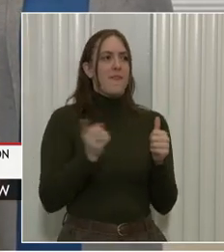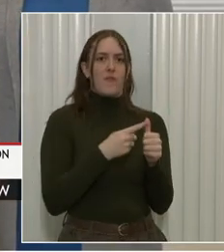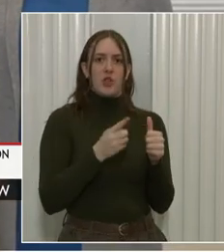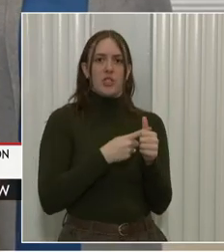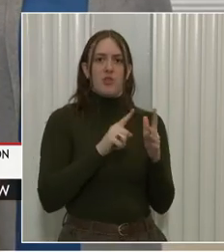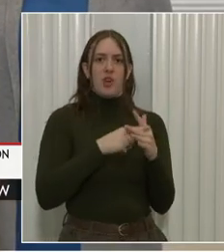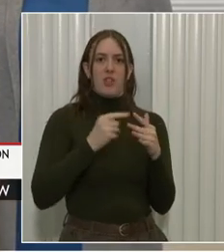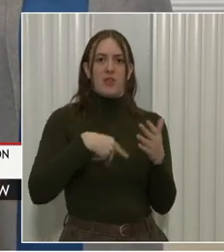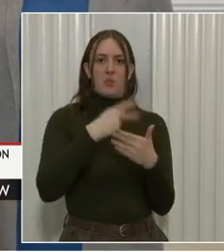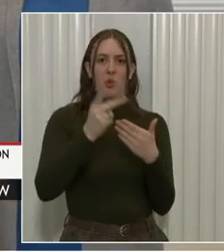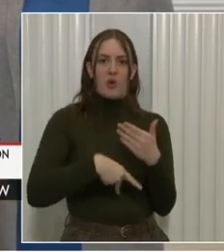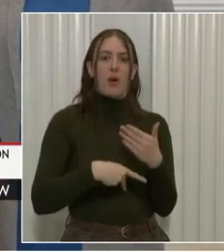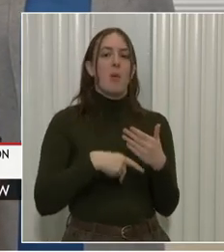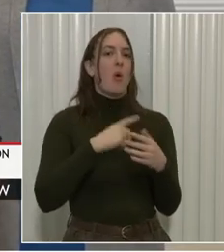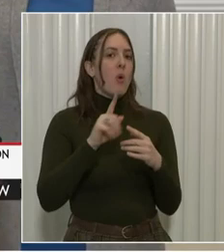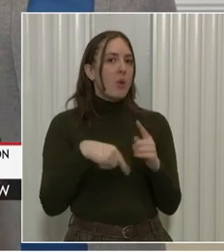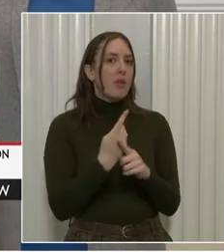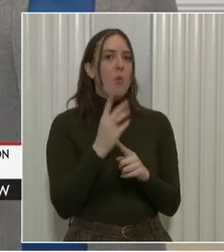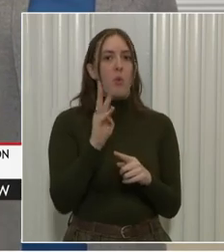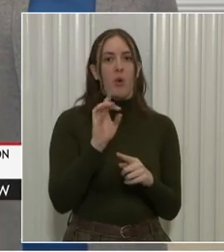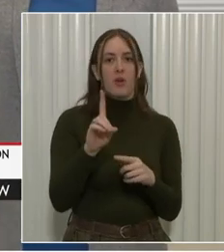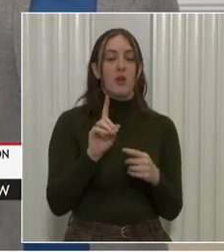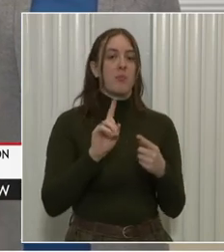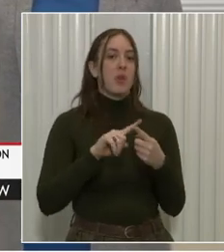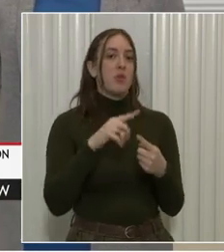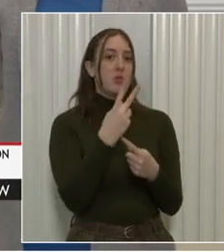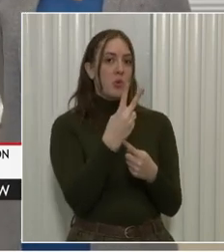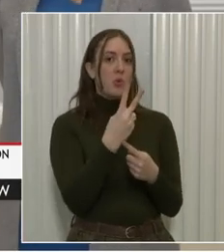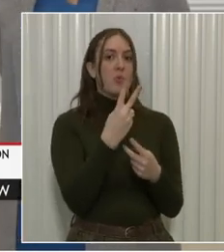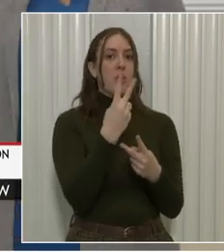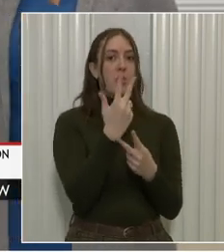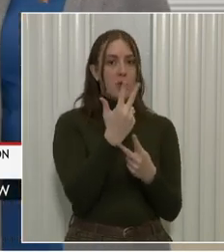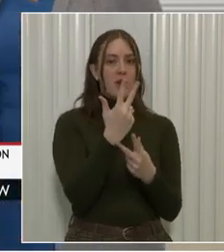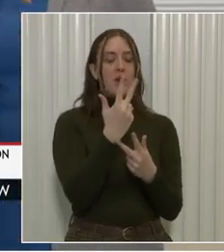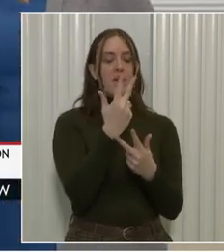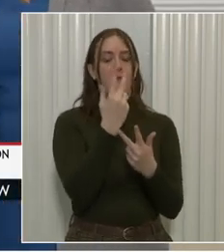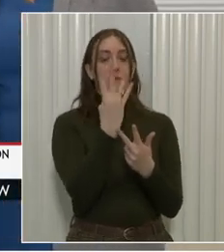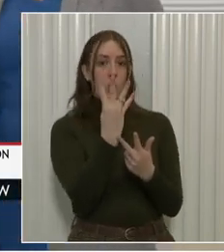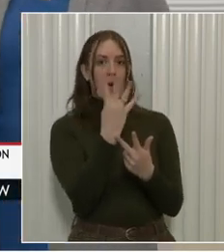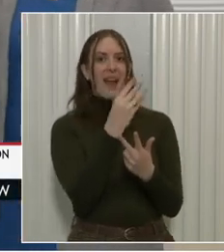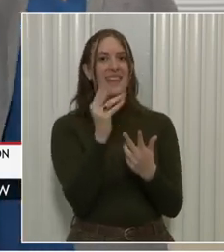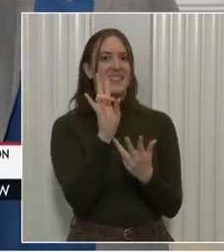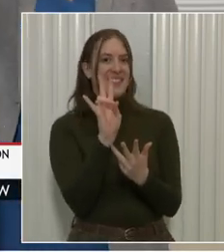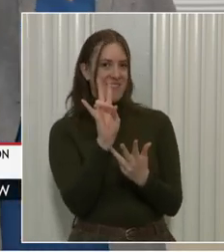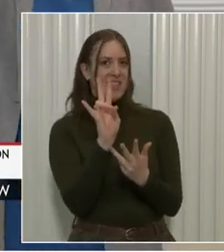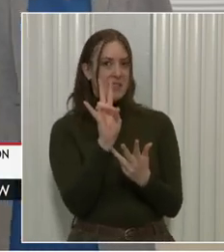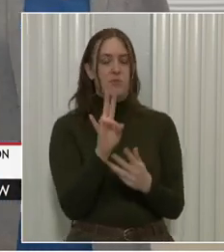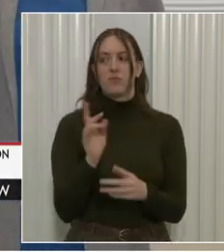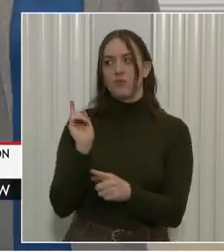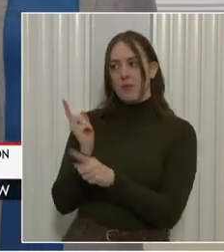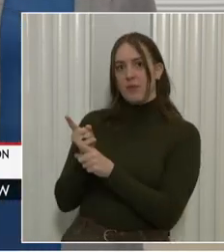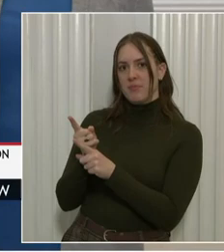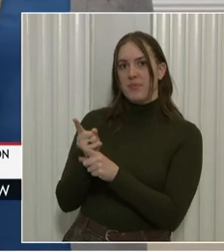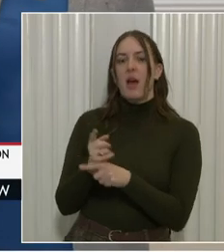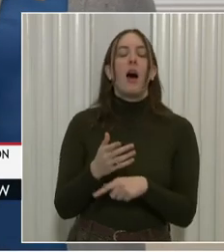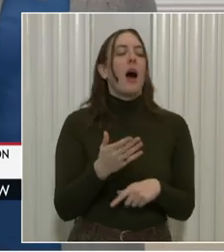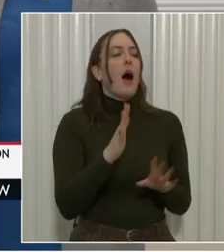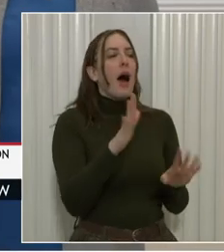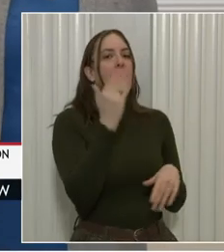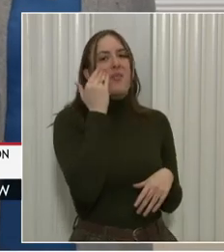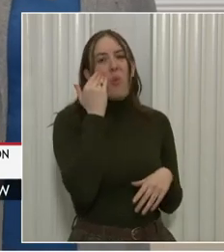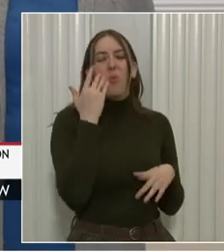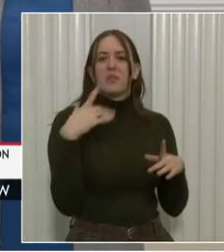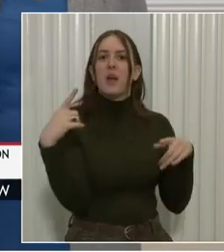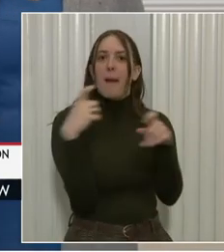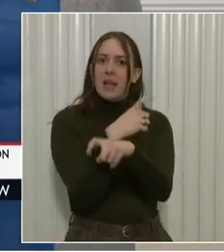and 7. So Correct. And I know it's not it's complicated, right? There's a temperature component to